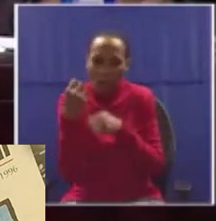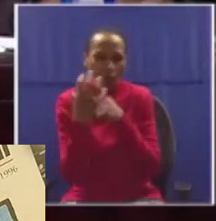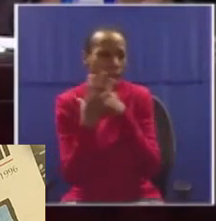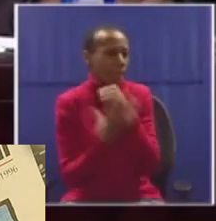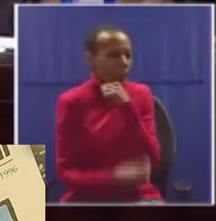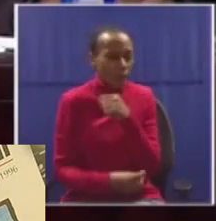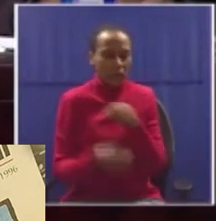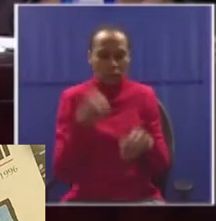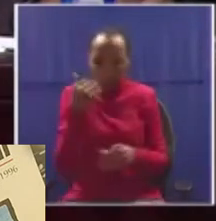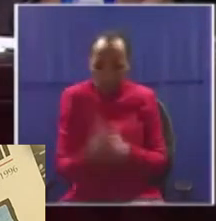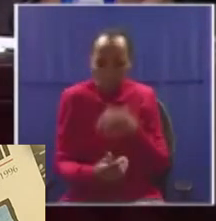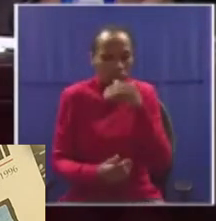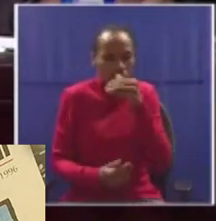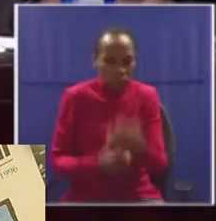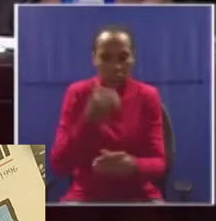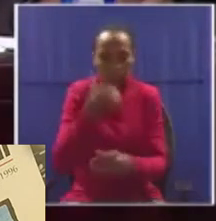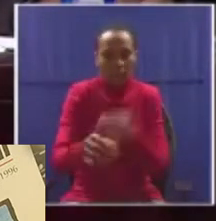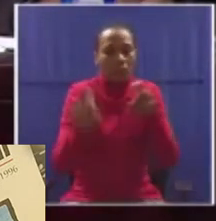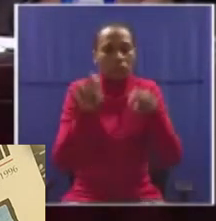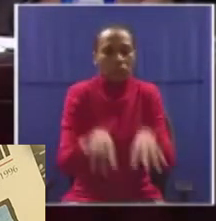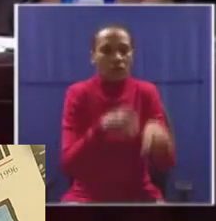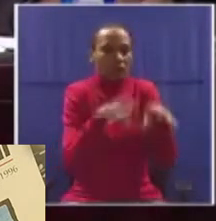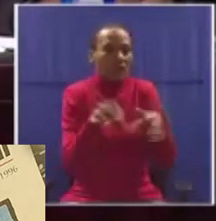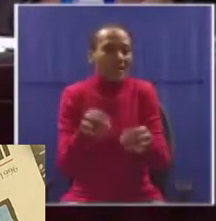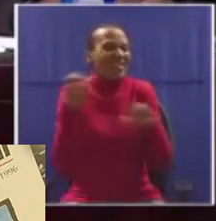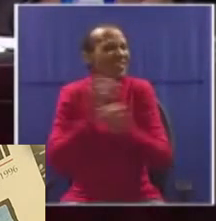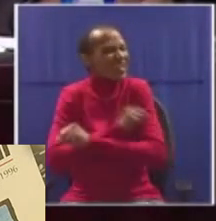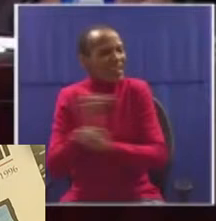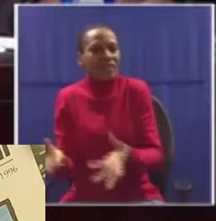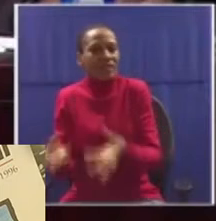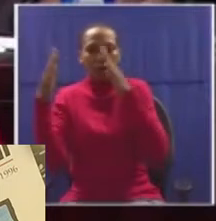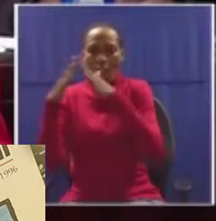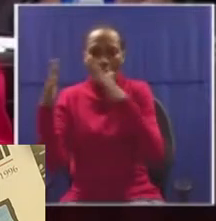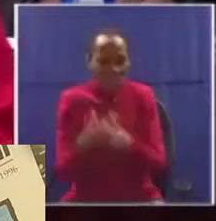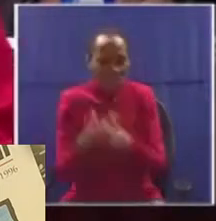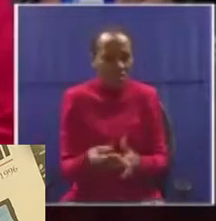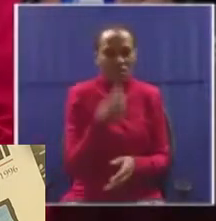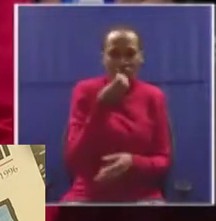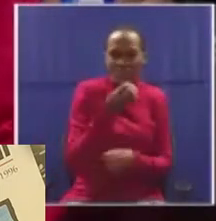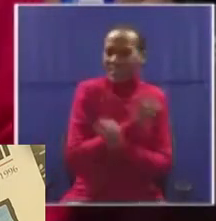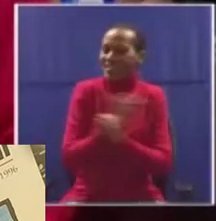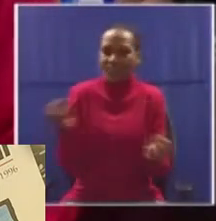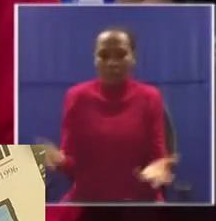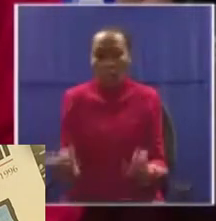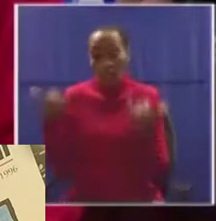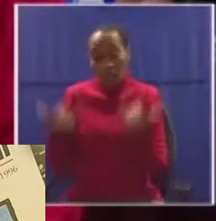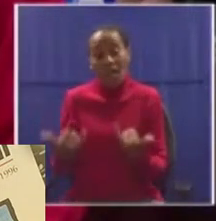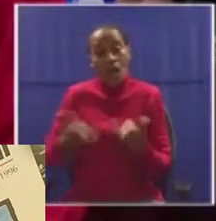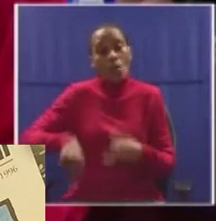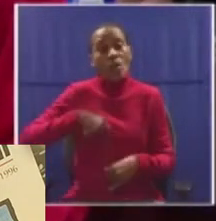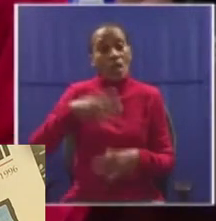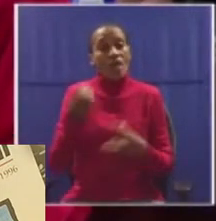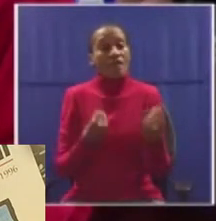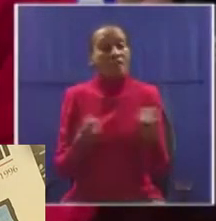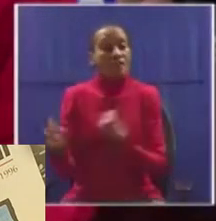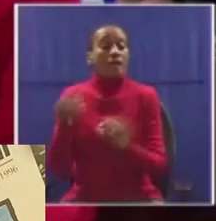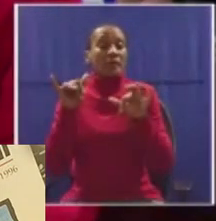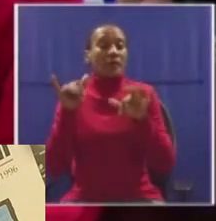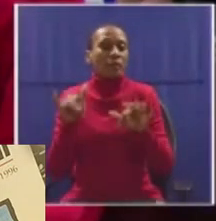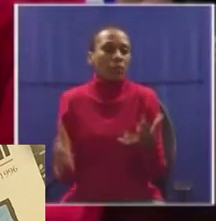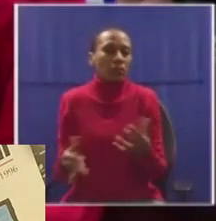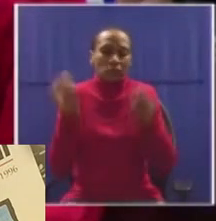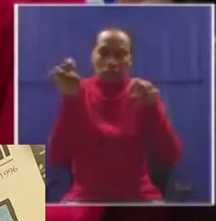bed on an empty stomach without decent shelter and human dignity in this day and age we have millions of people living in modern slavery